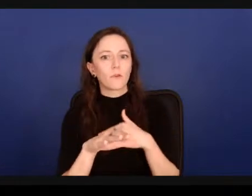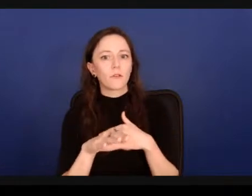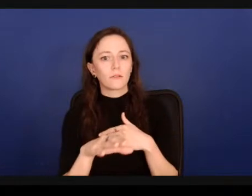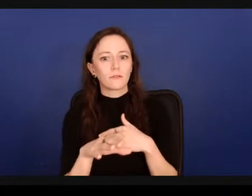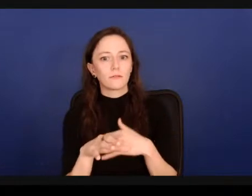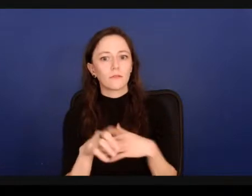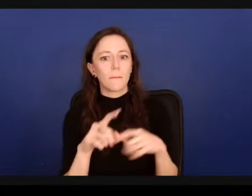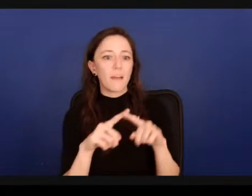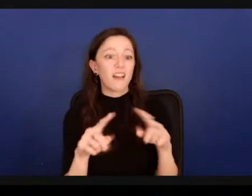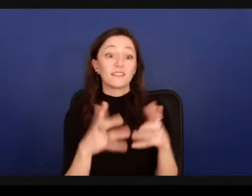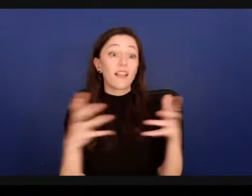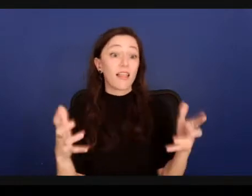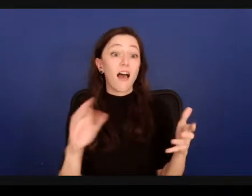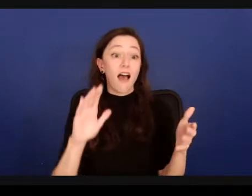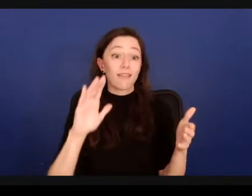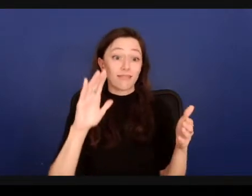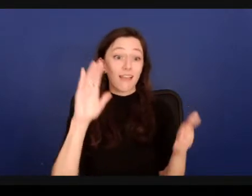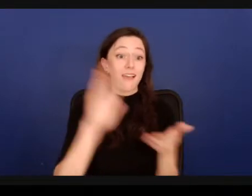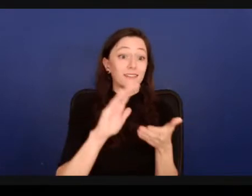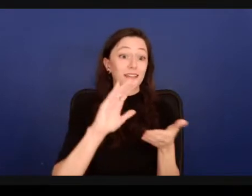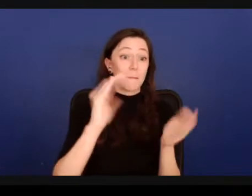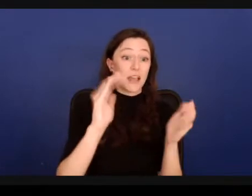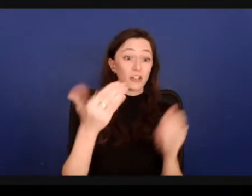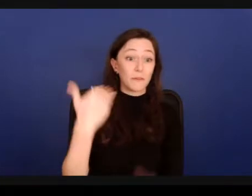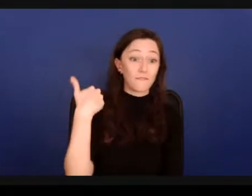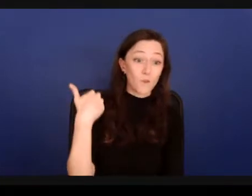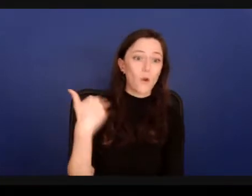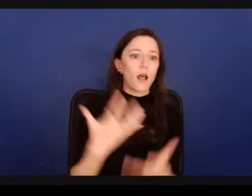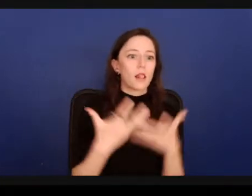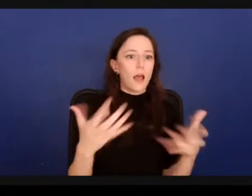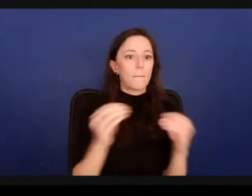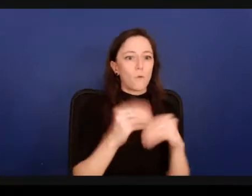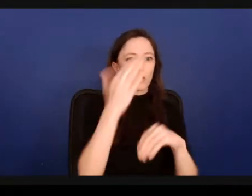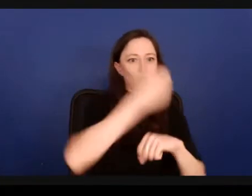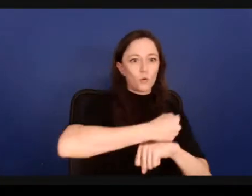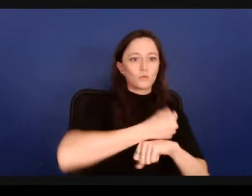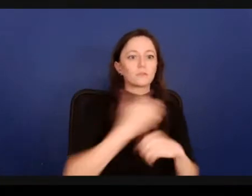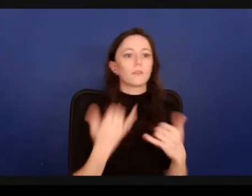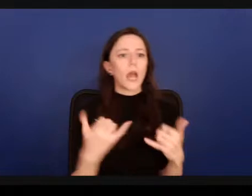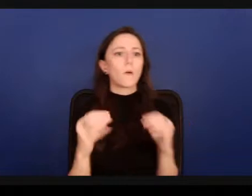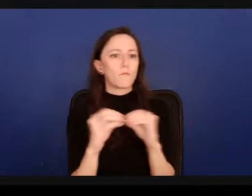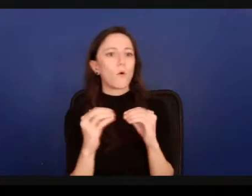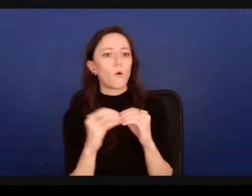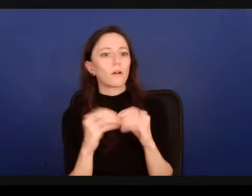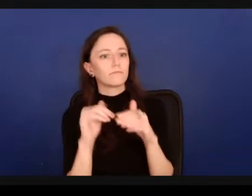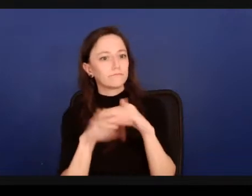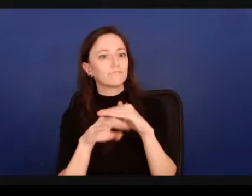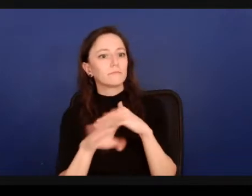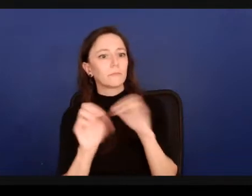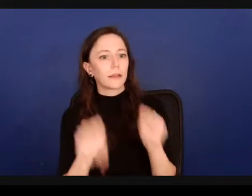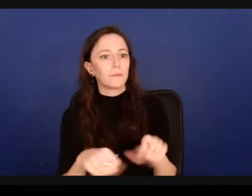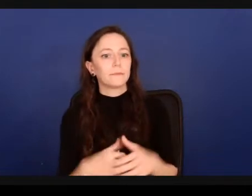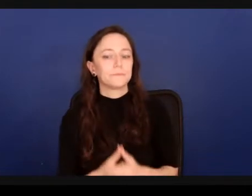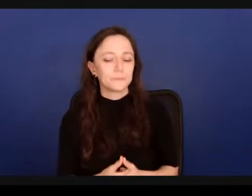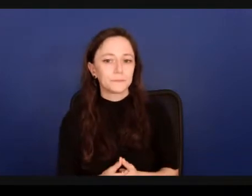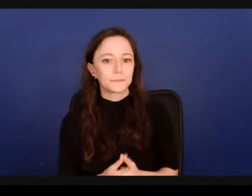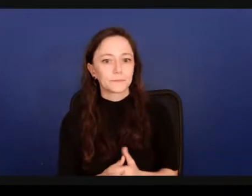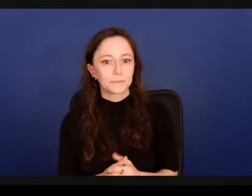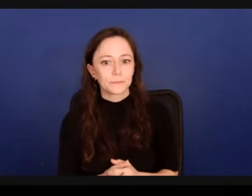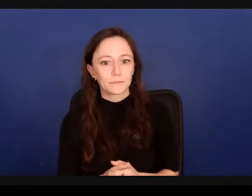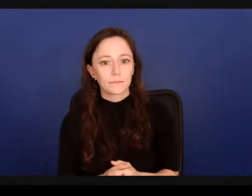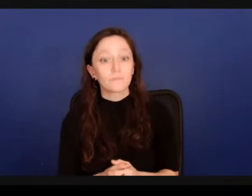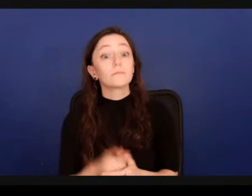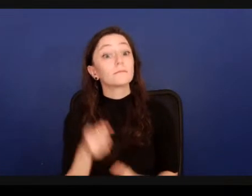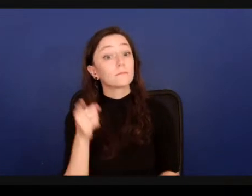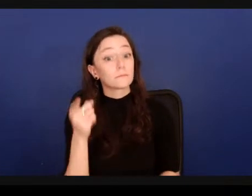less than before. And the key difference that's relevant for us here is that the Mauna Iki Trail has reopened